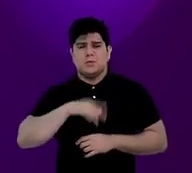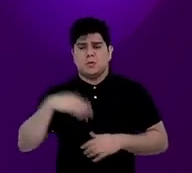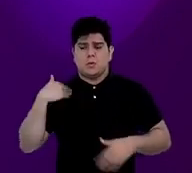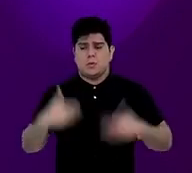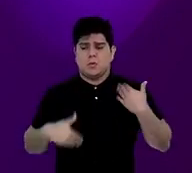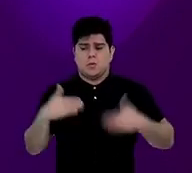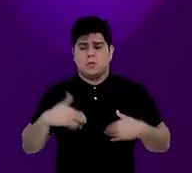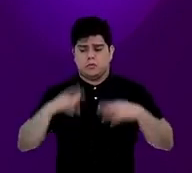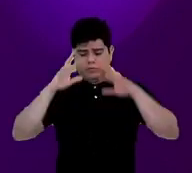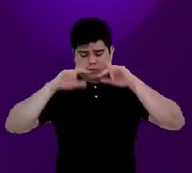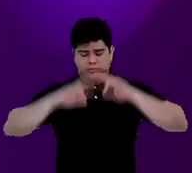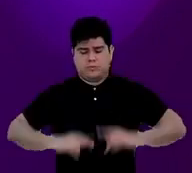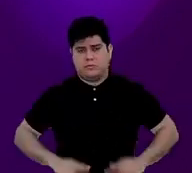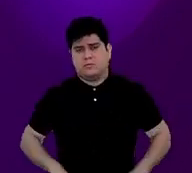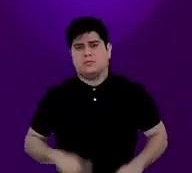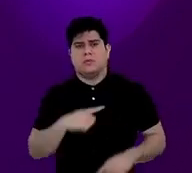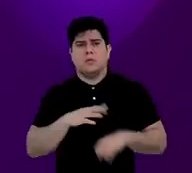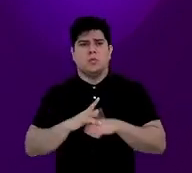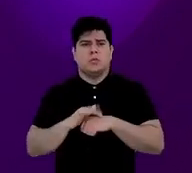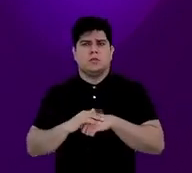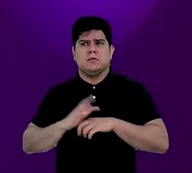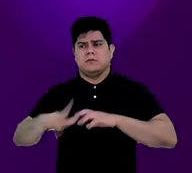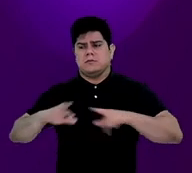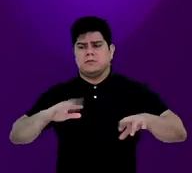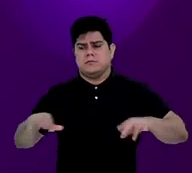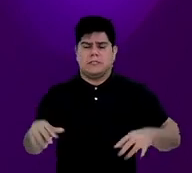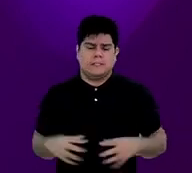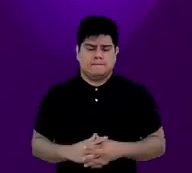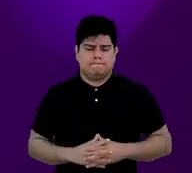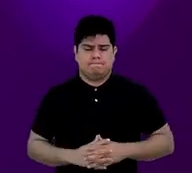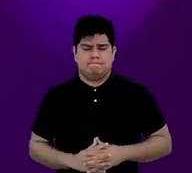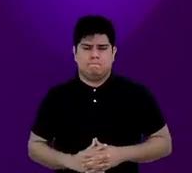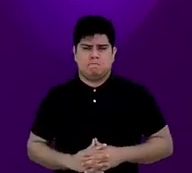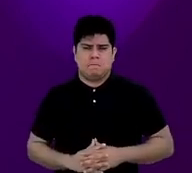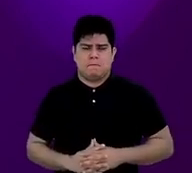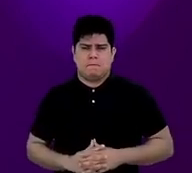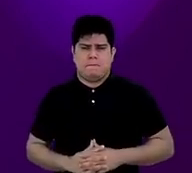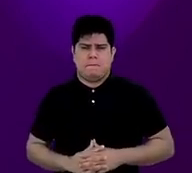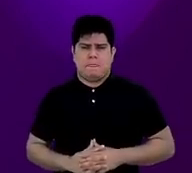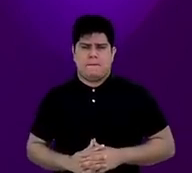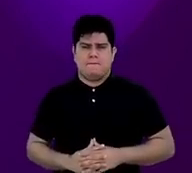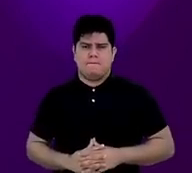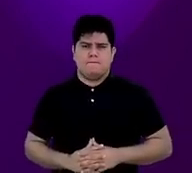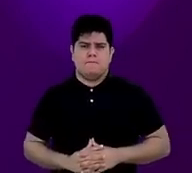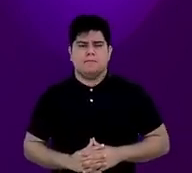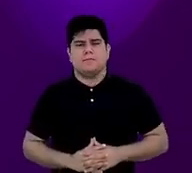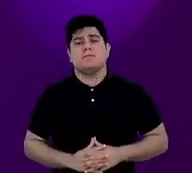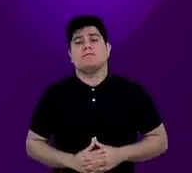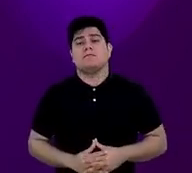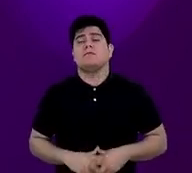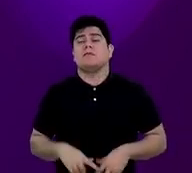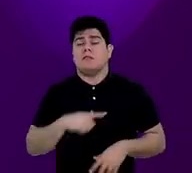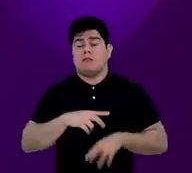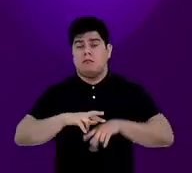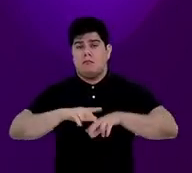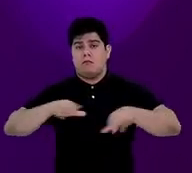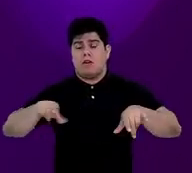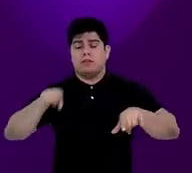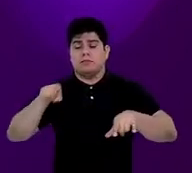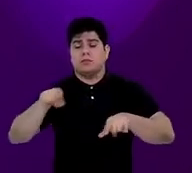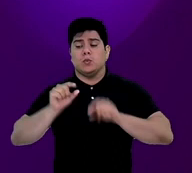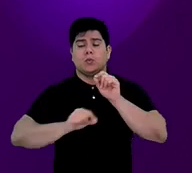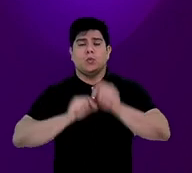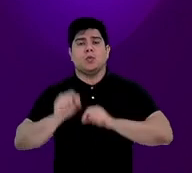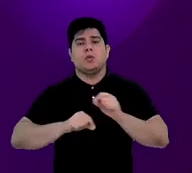and conditions. So, you know, a lot of them are serious conditions internally. It's somewhat difficult to